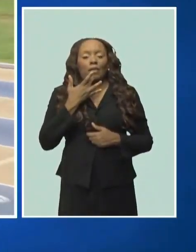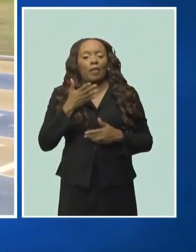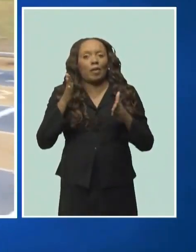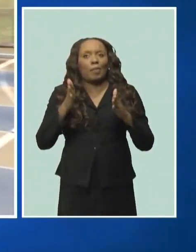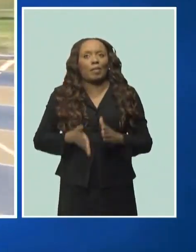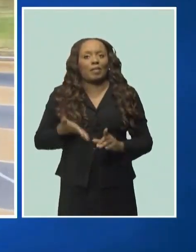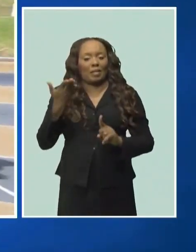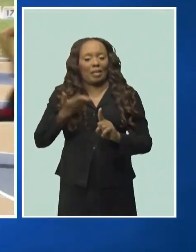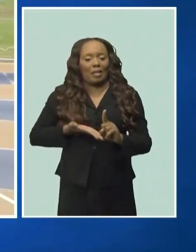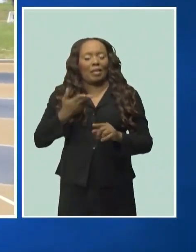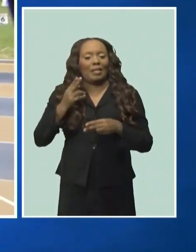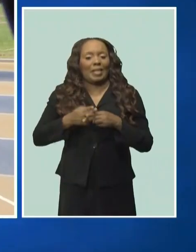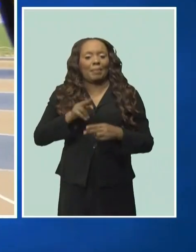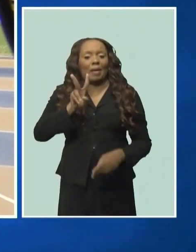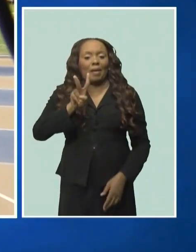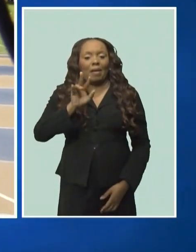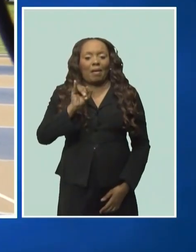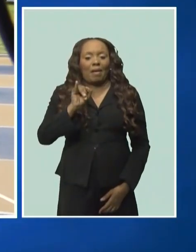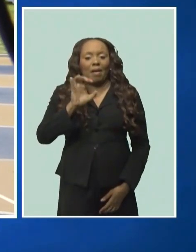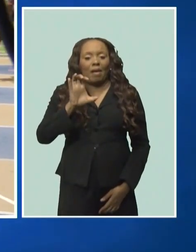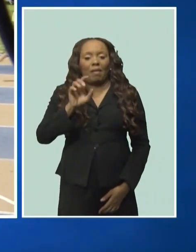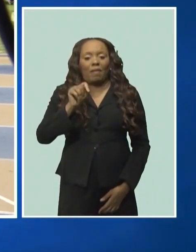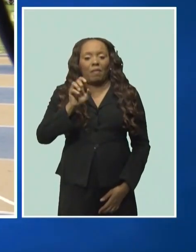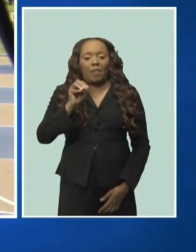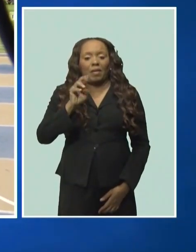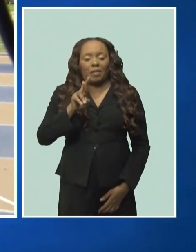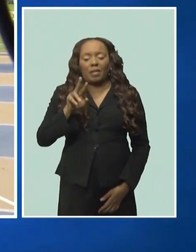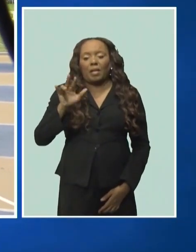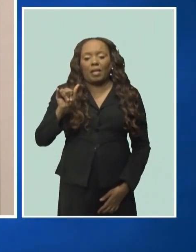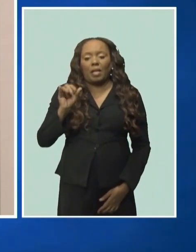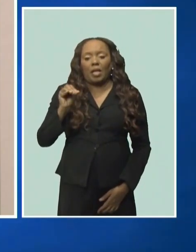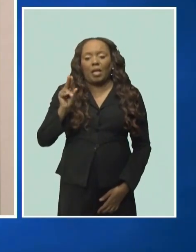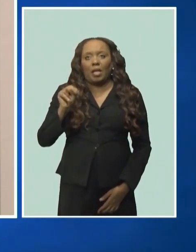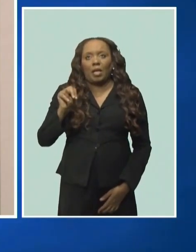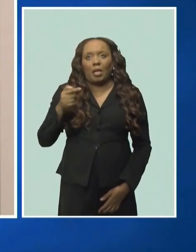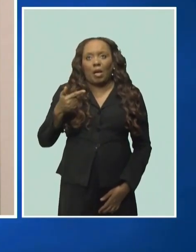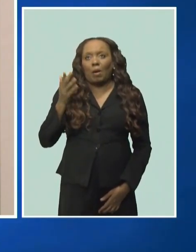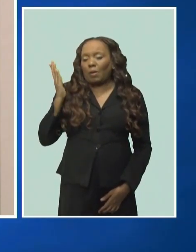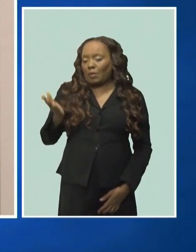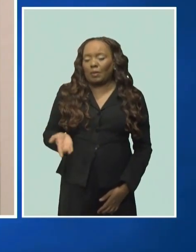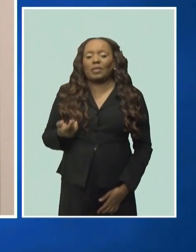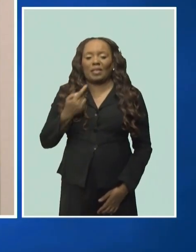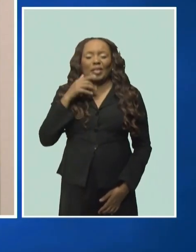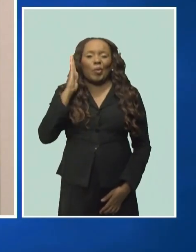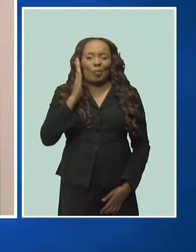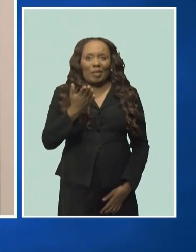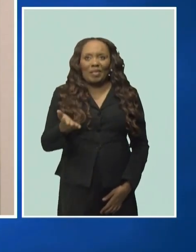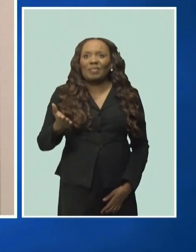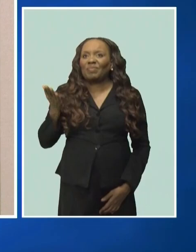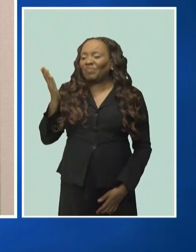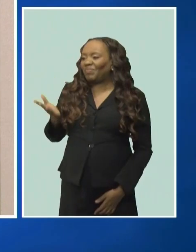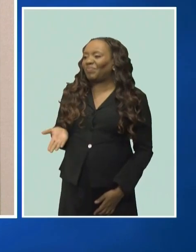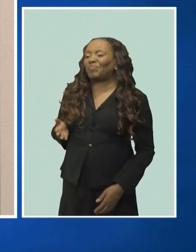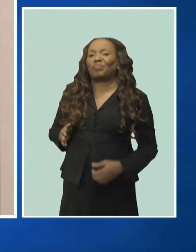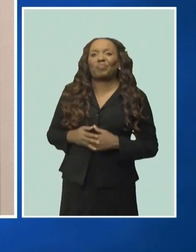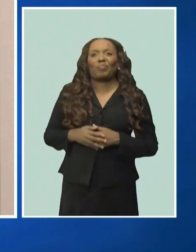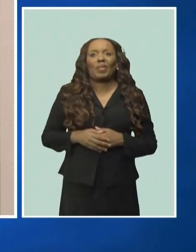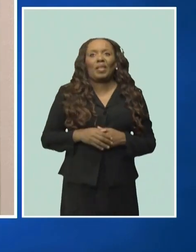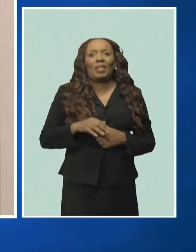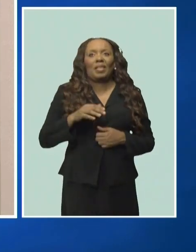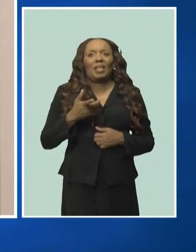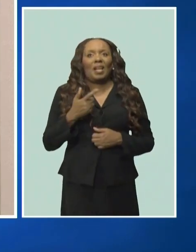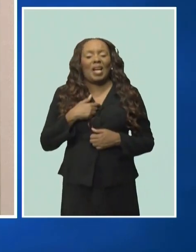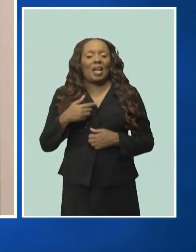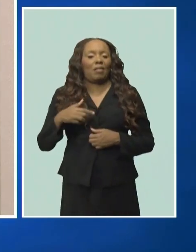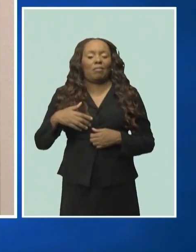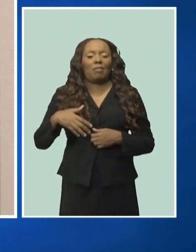he's competed in, says he'll be there. 70 to 74, he was champion in that division. 75 to 79, champion in